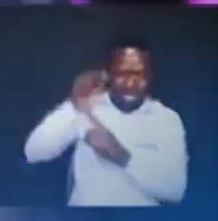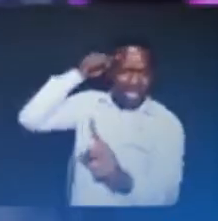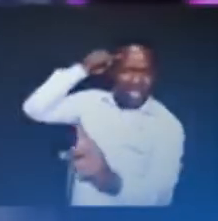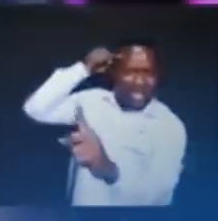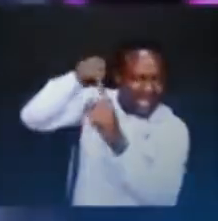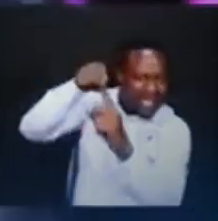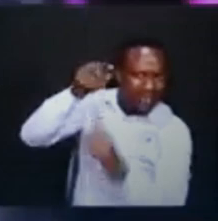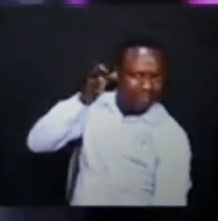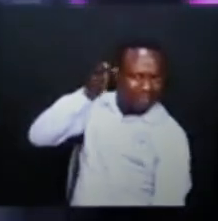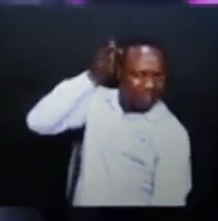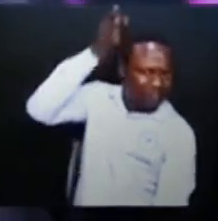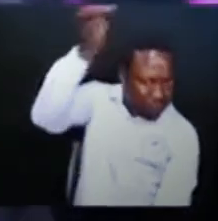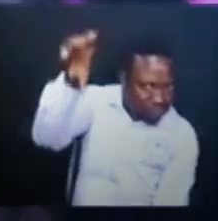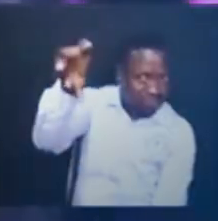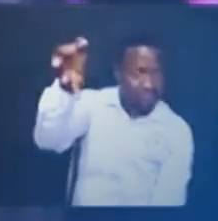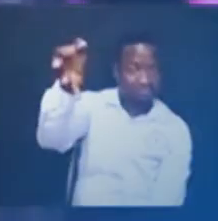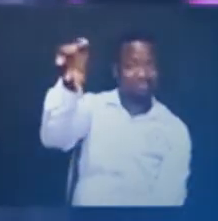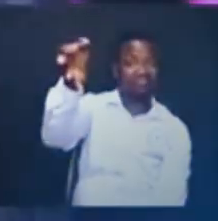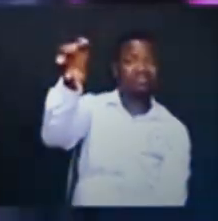future.